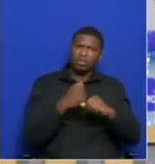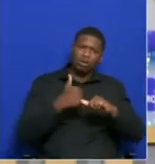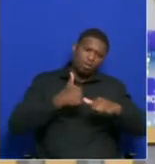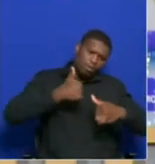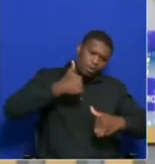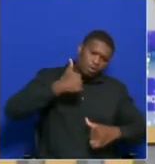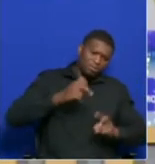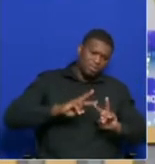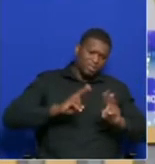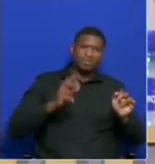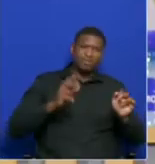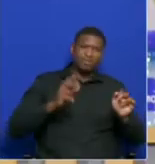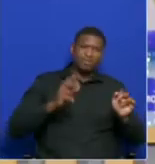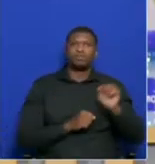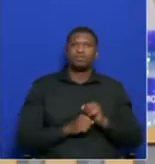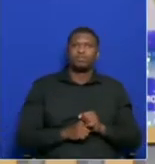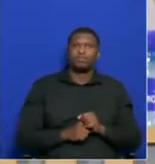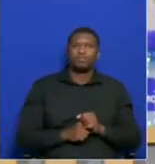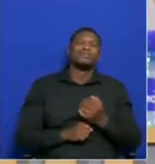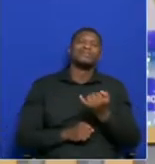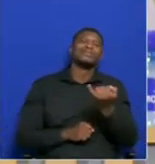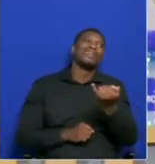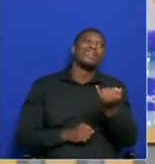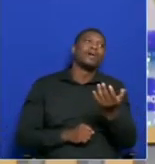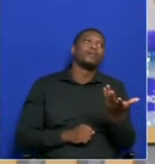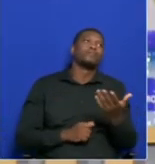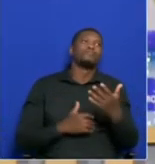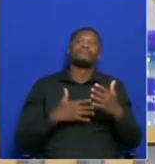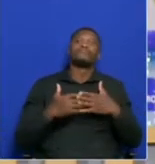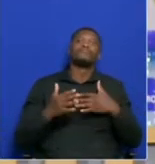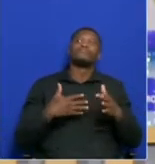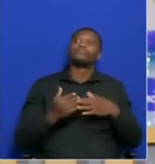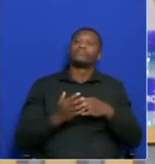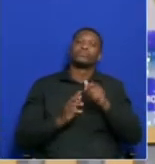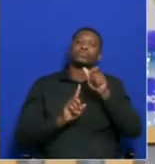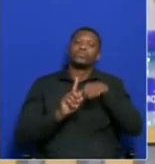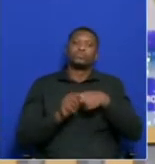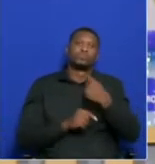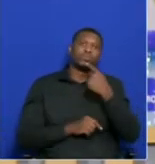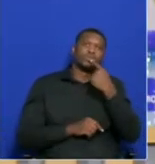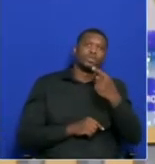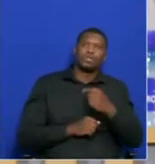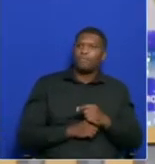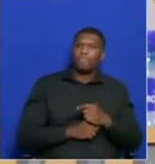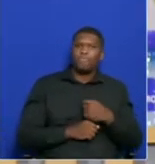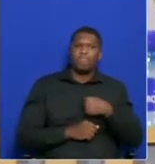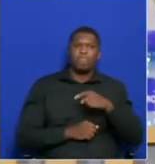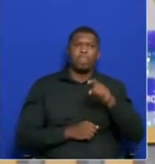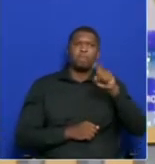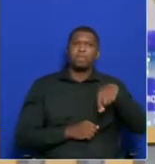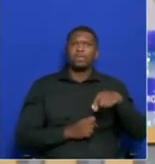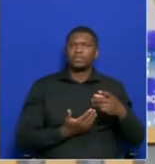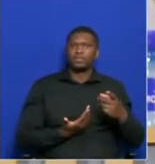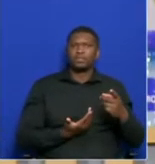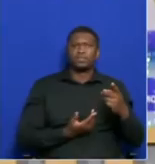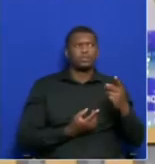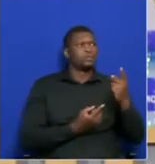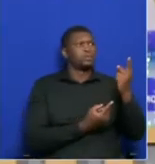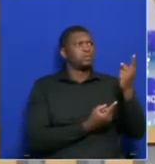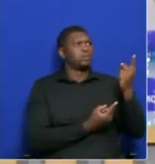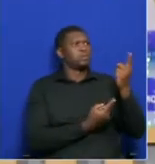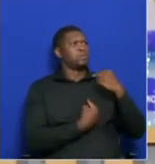anyone who says, I was supposed to carry out instructions from Commissioner Spies would then agree with me to